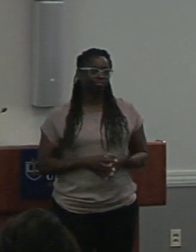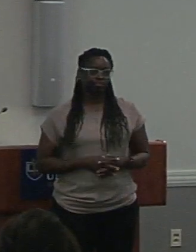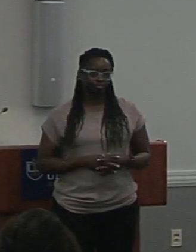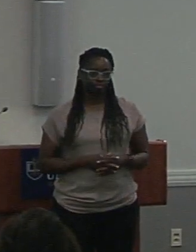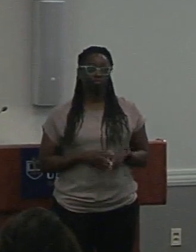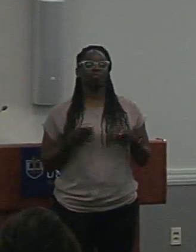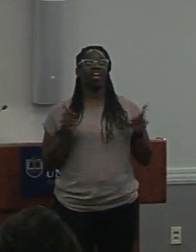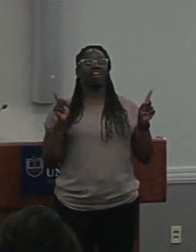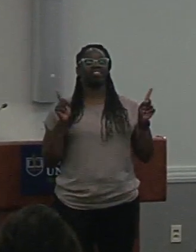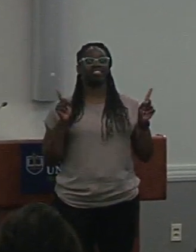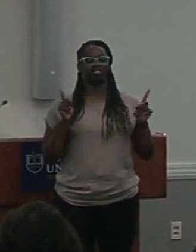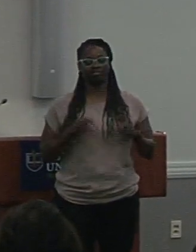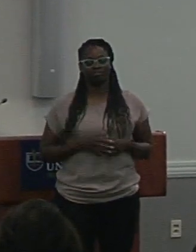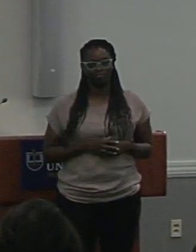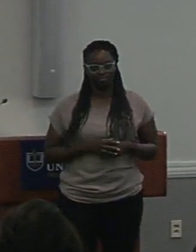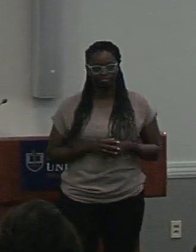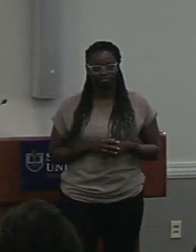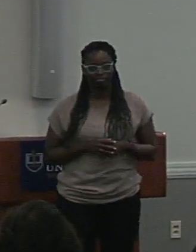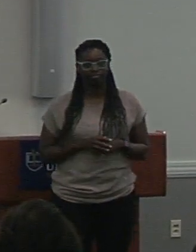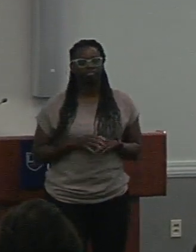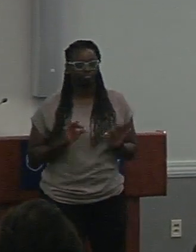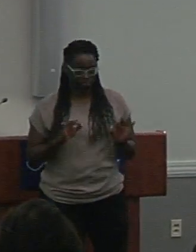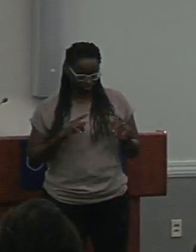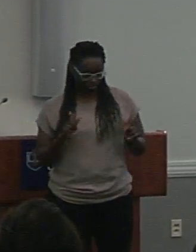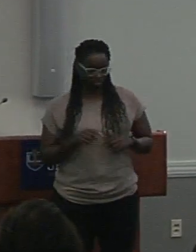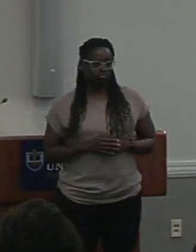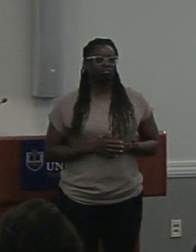now Melita, I think you can speak now.